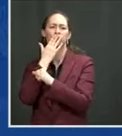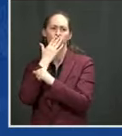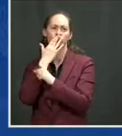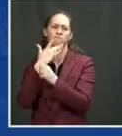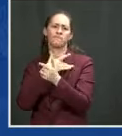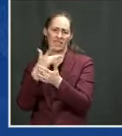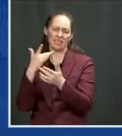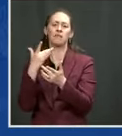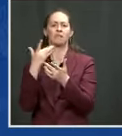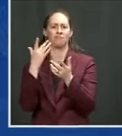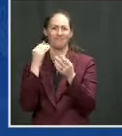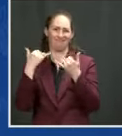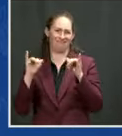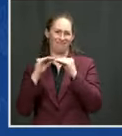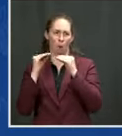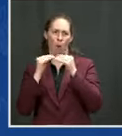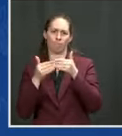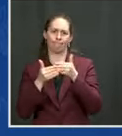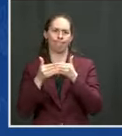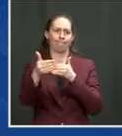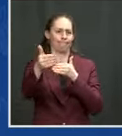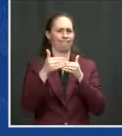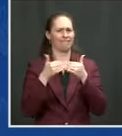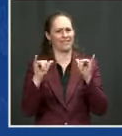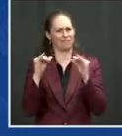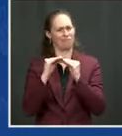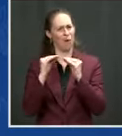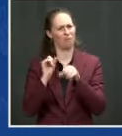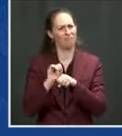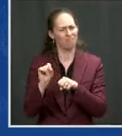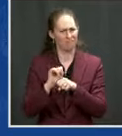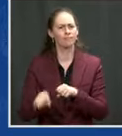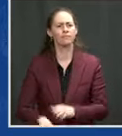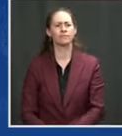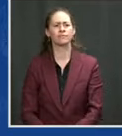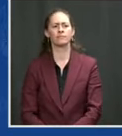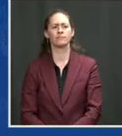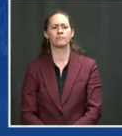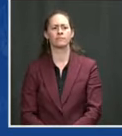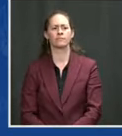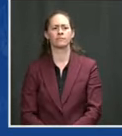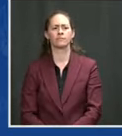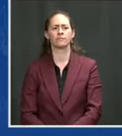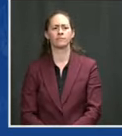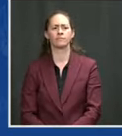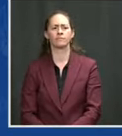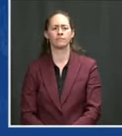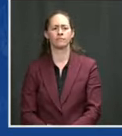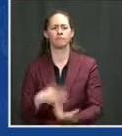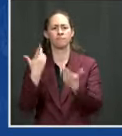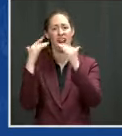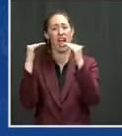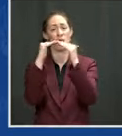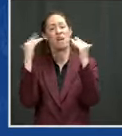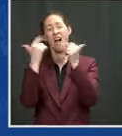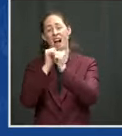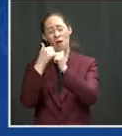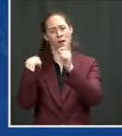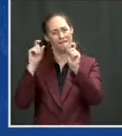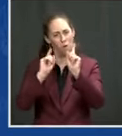equity work, reaching to communities, that's hyper-local. So key to recognize that communities are the